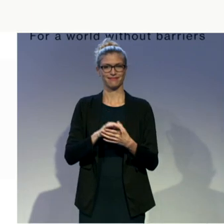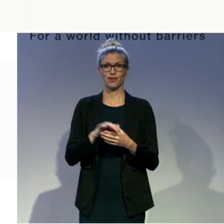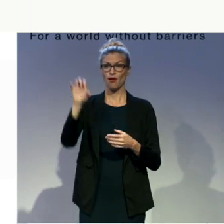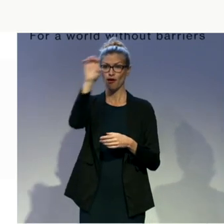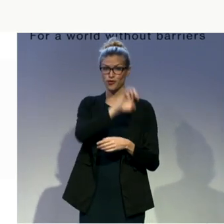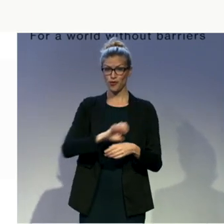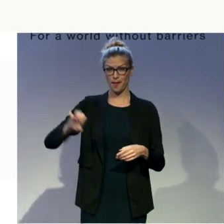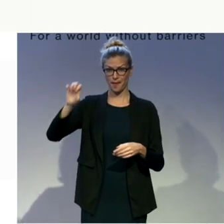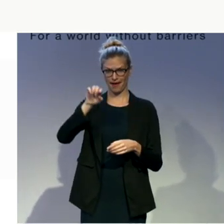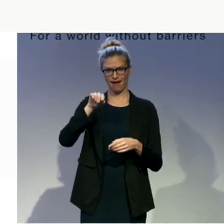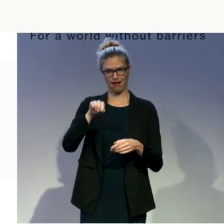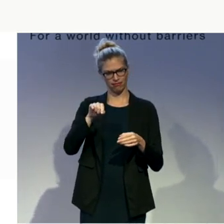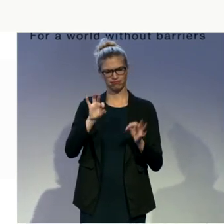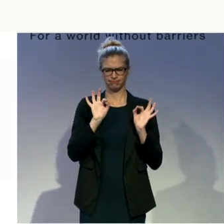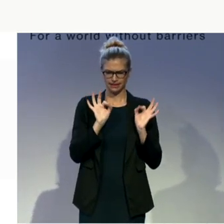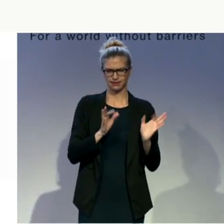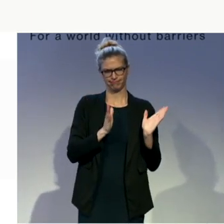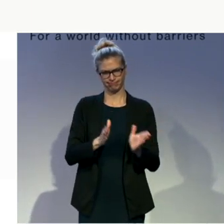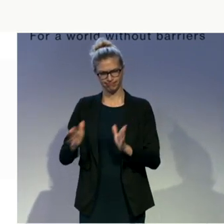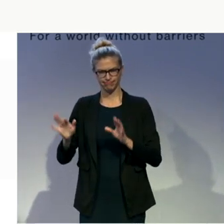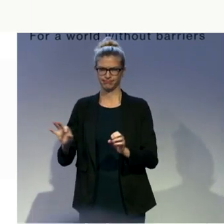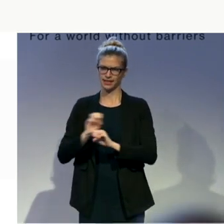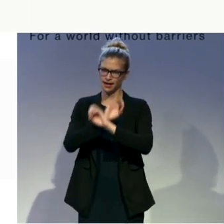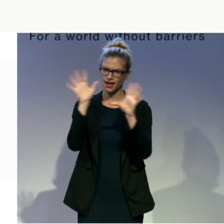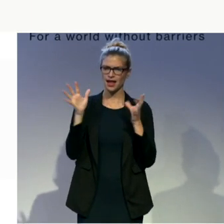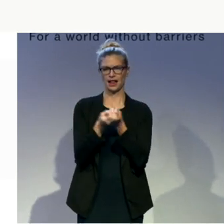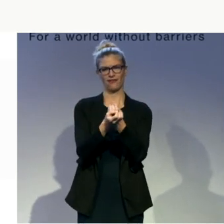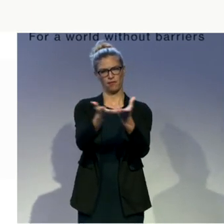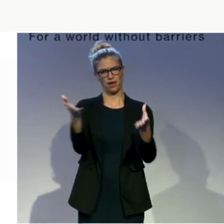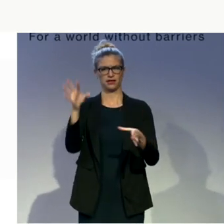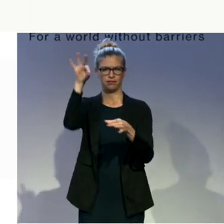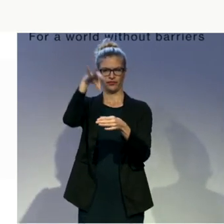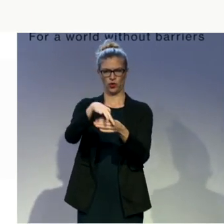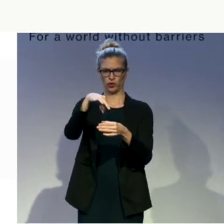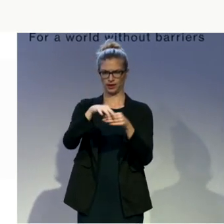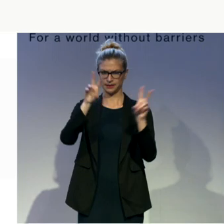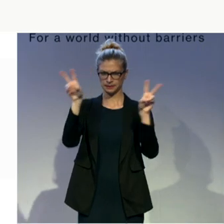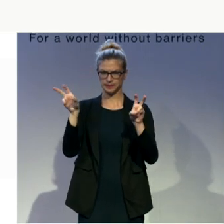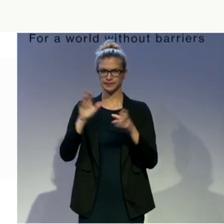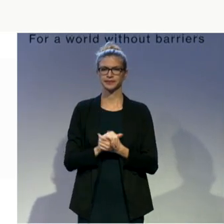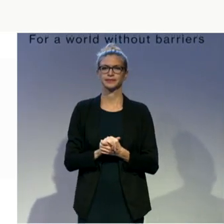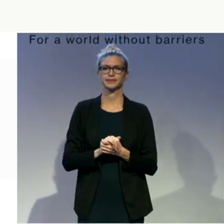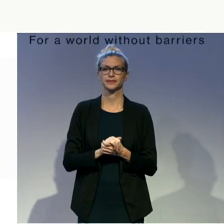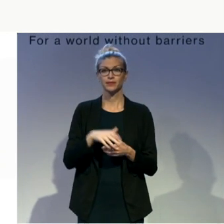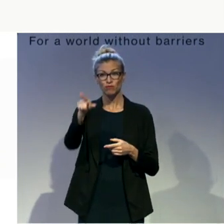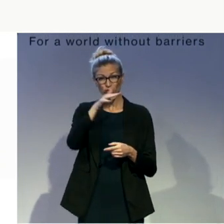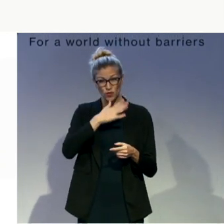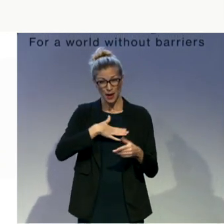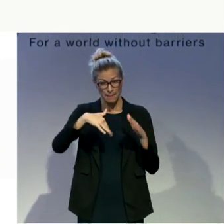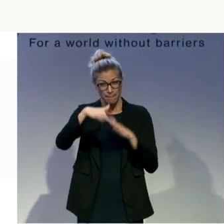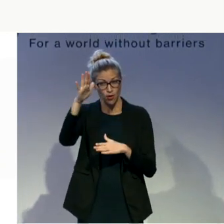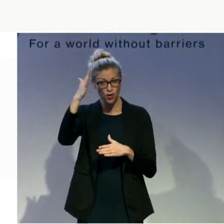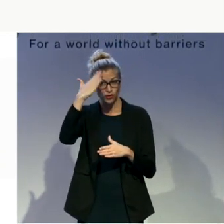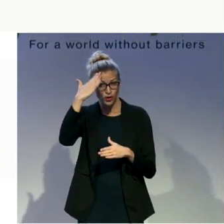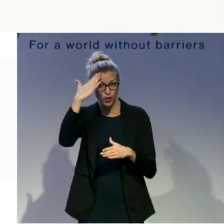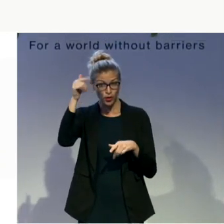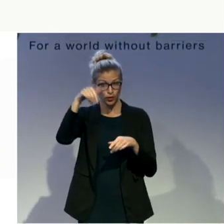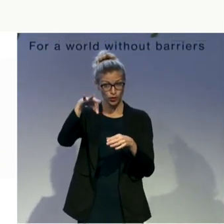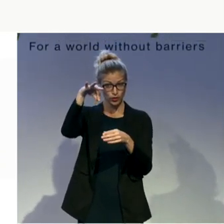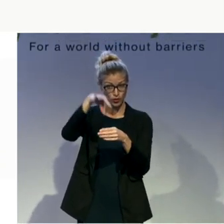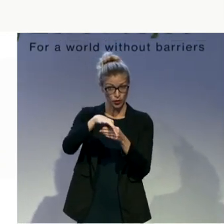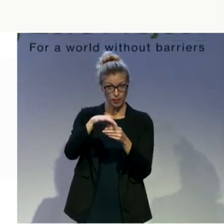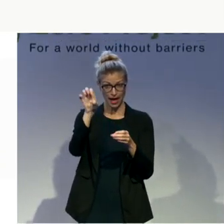organizations. And if you would like to learn more about what we've been up to, go to our website of Inclusion Europe and see videos